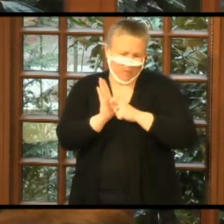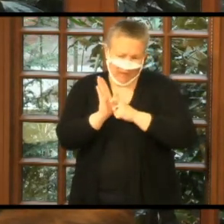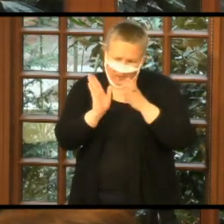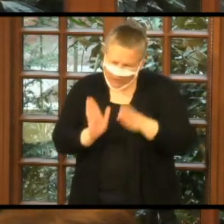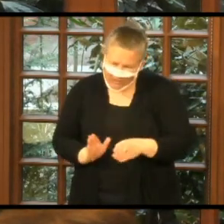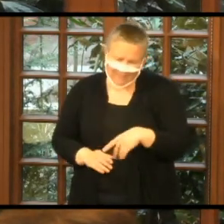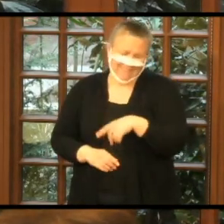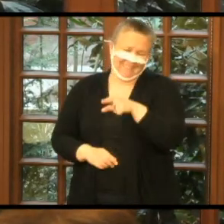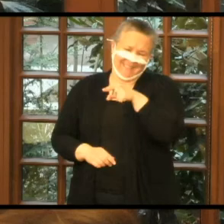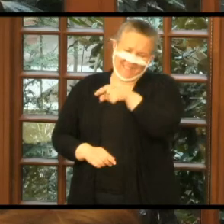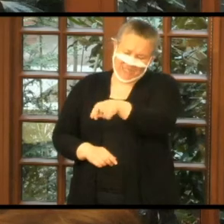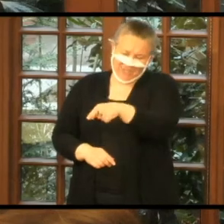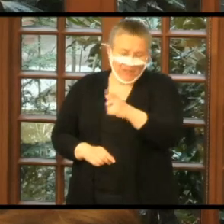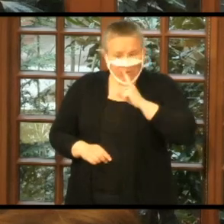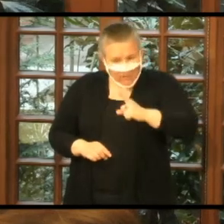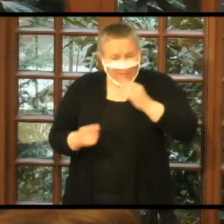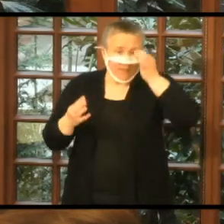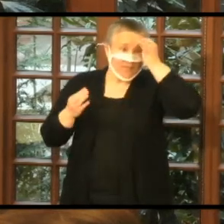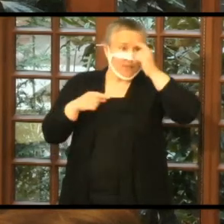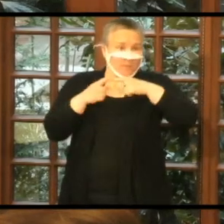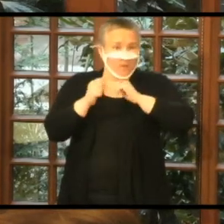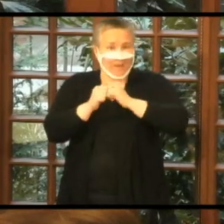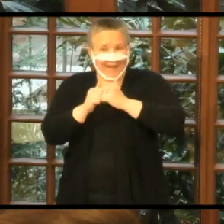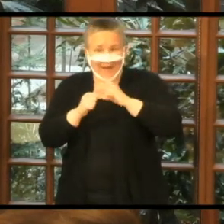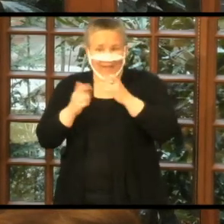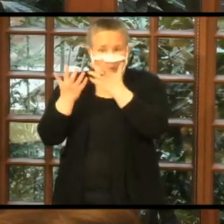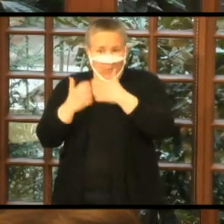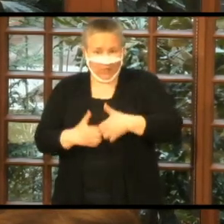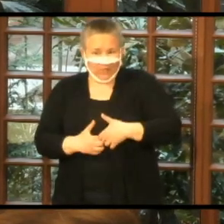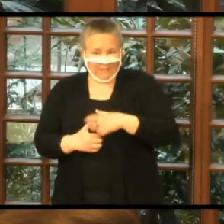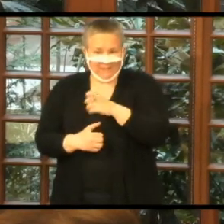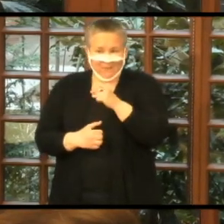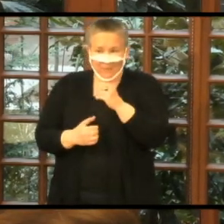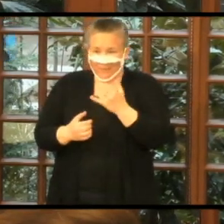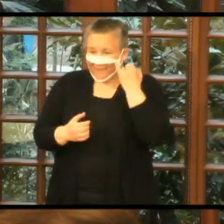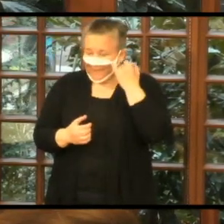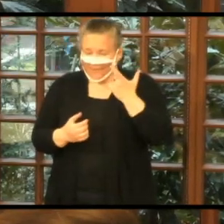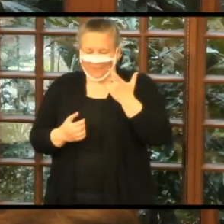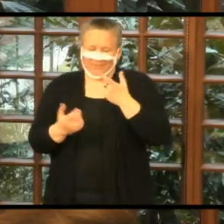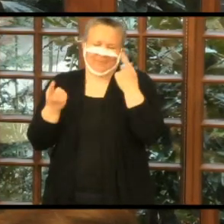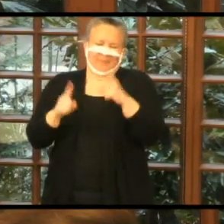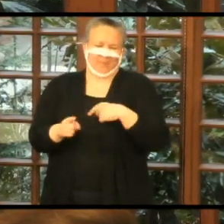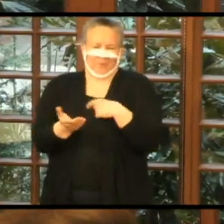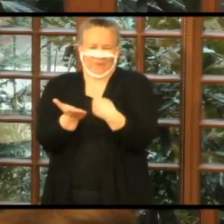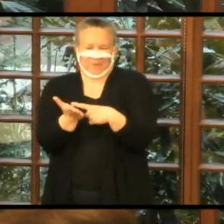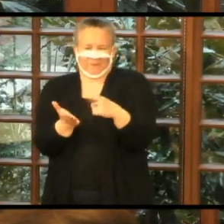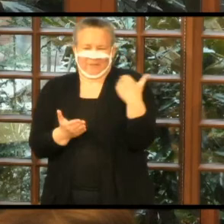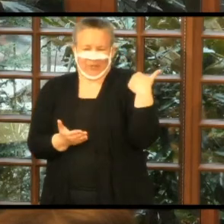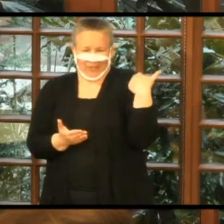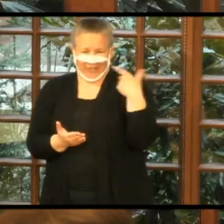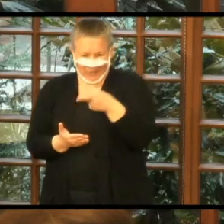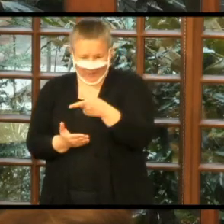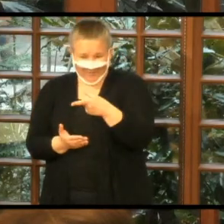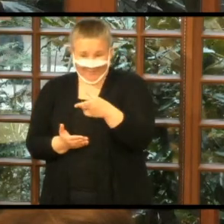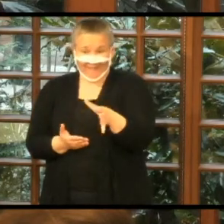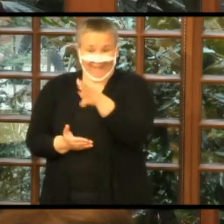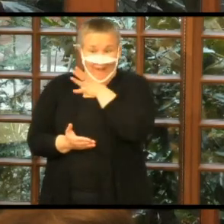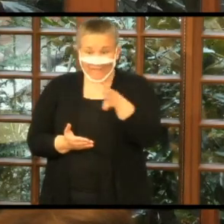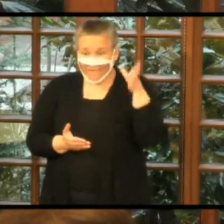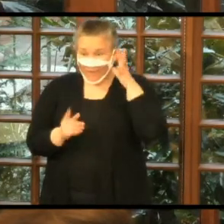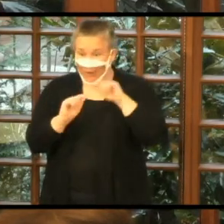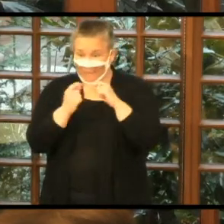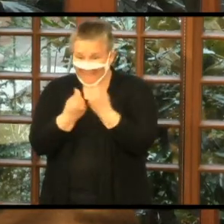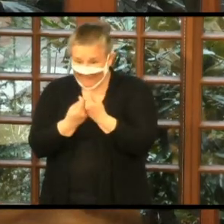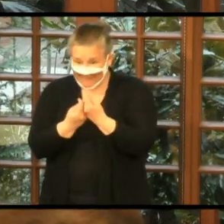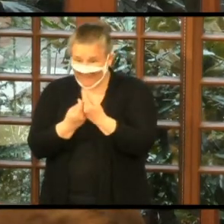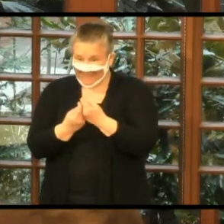She's someone who really thinks about how that would work. And so if there's ever, we were talking about this earlier, a farm team for